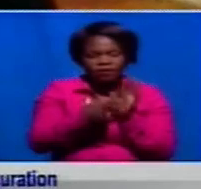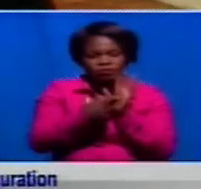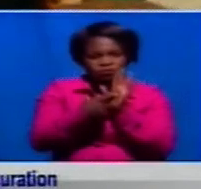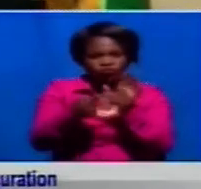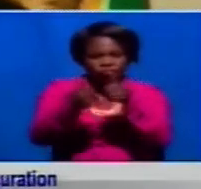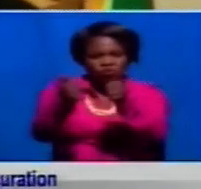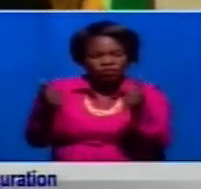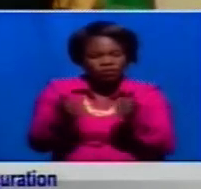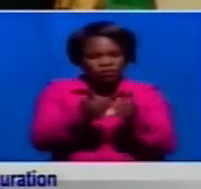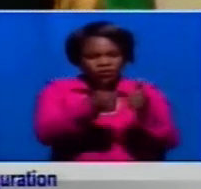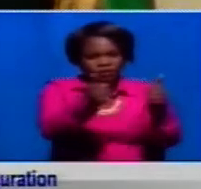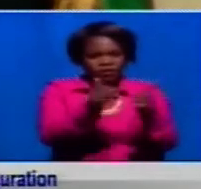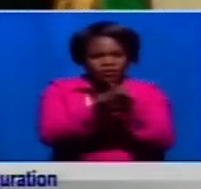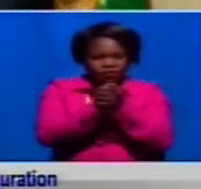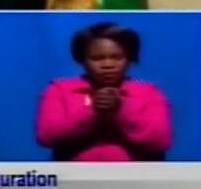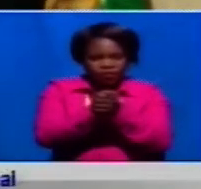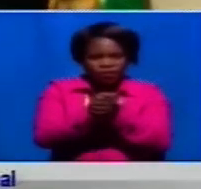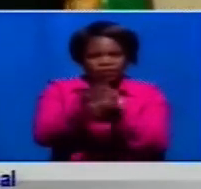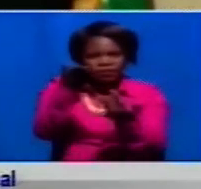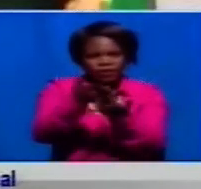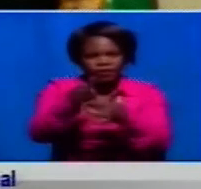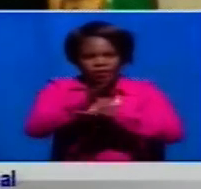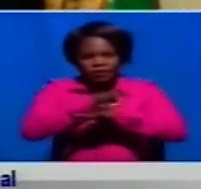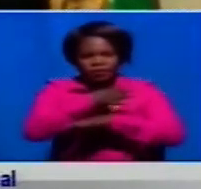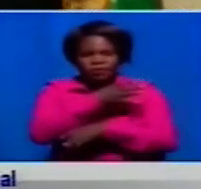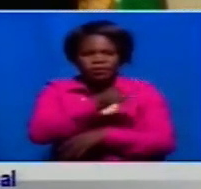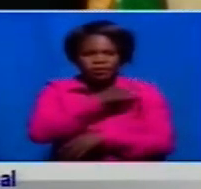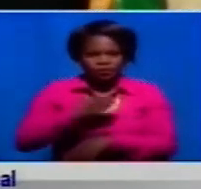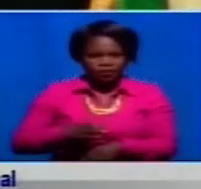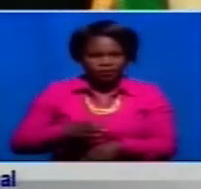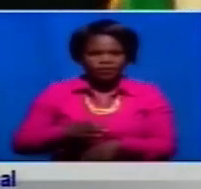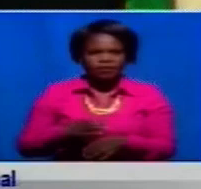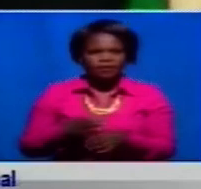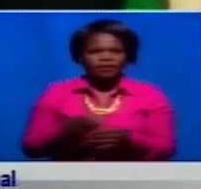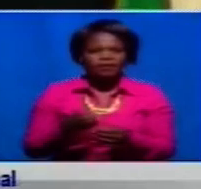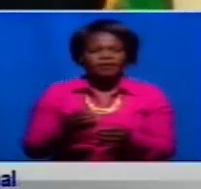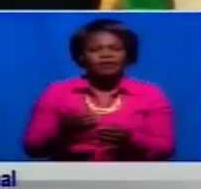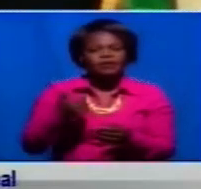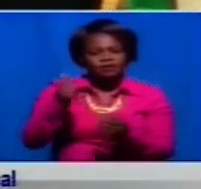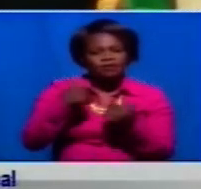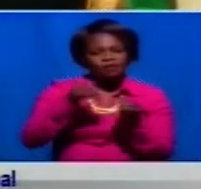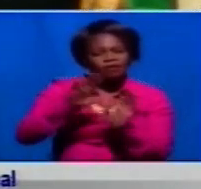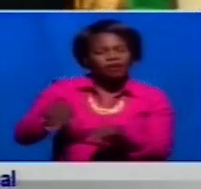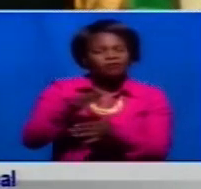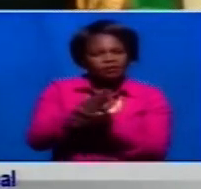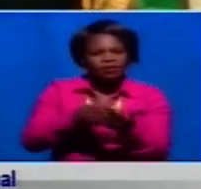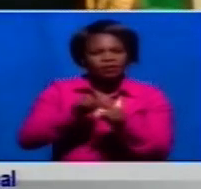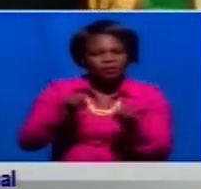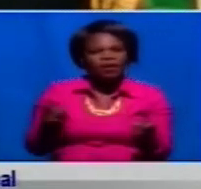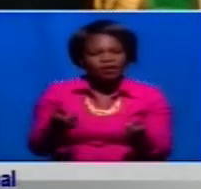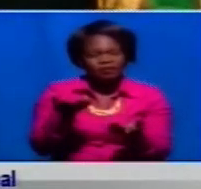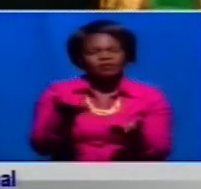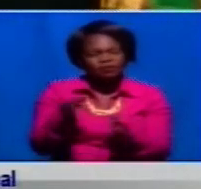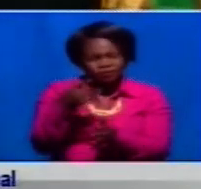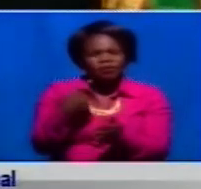cooperation between Zambia and China. In fact, you have left out some of them. But that is what true friendship